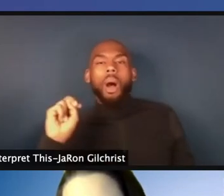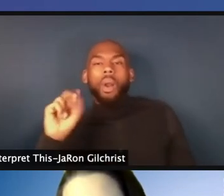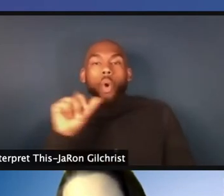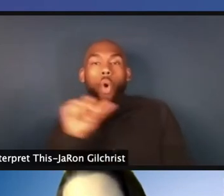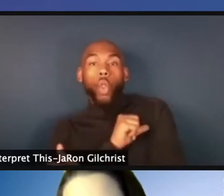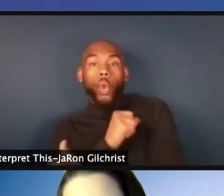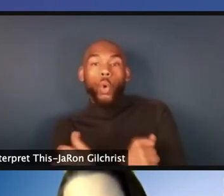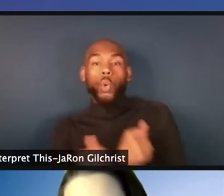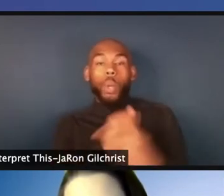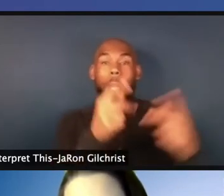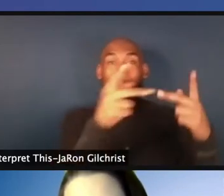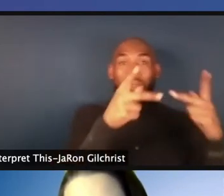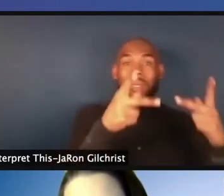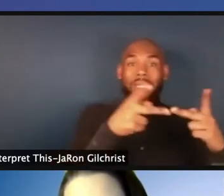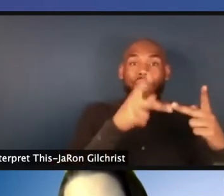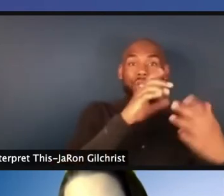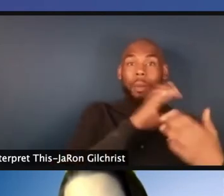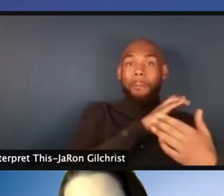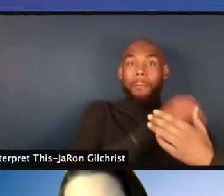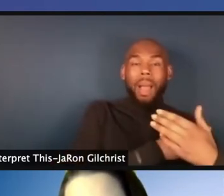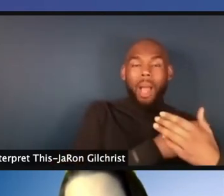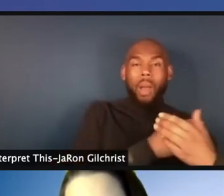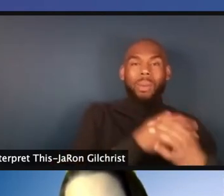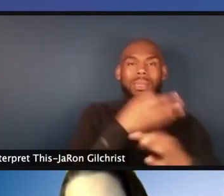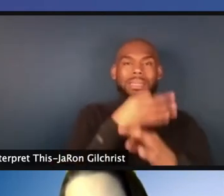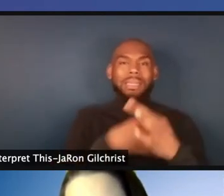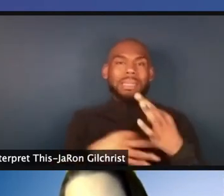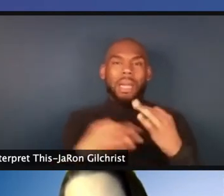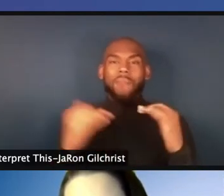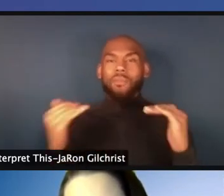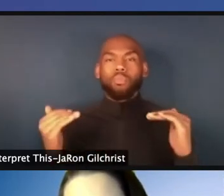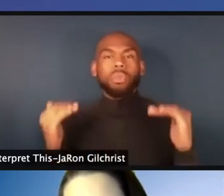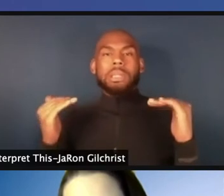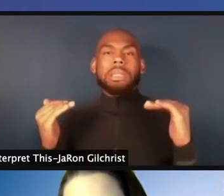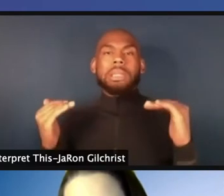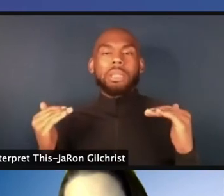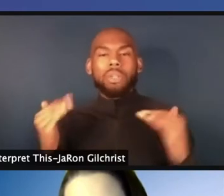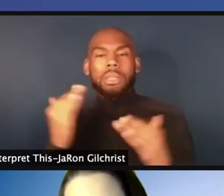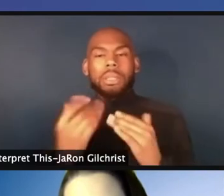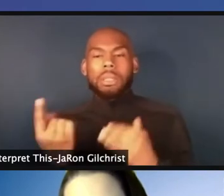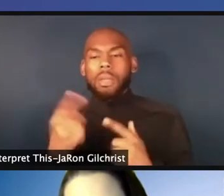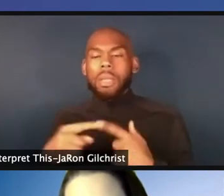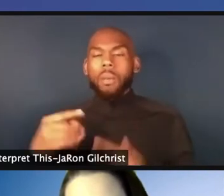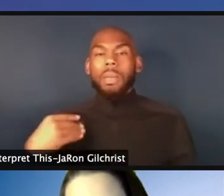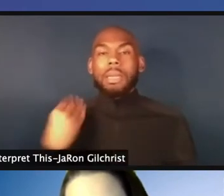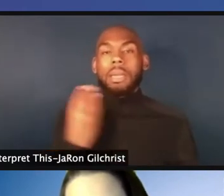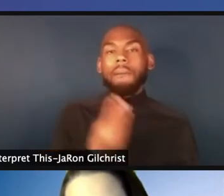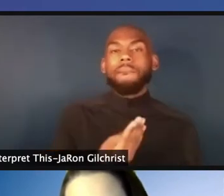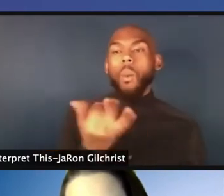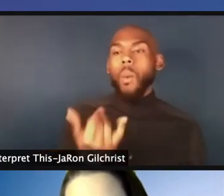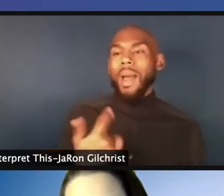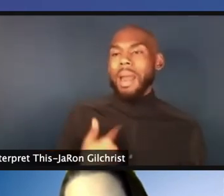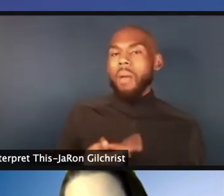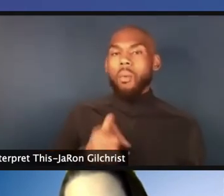power instead of being a prestige, like something that's bestowed on you as like, oh, now because I'm in this position of power,